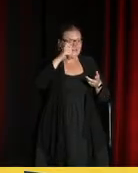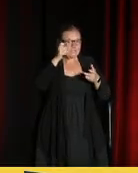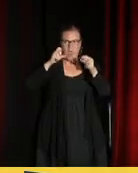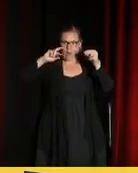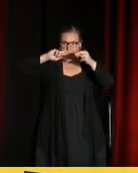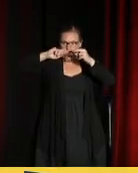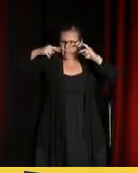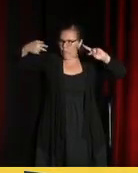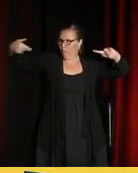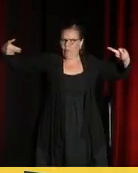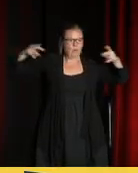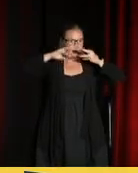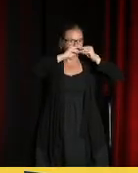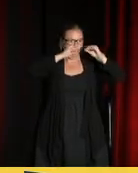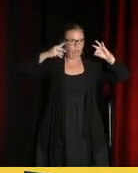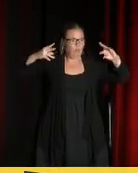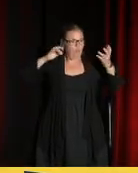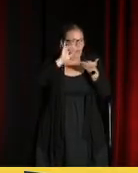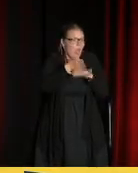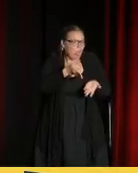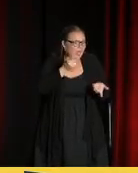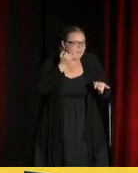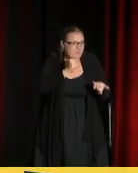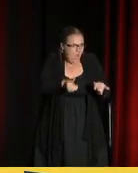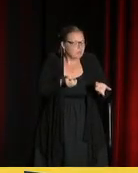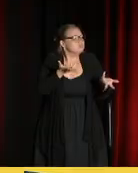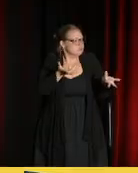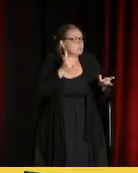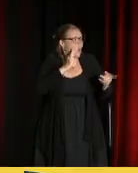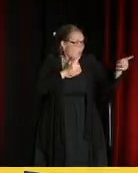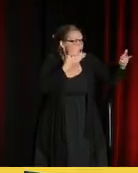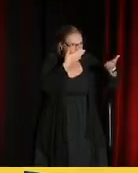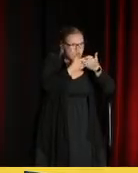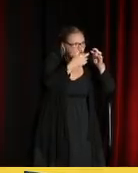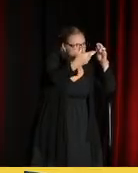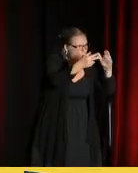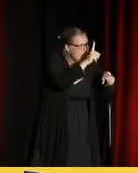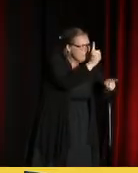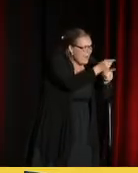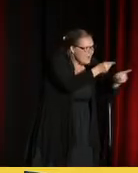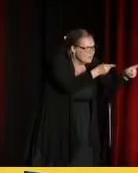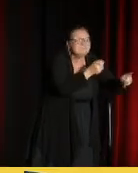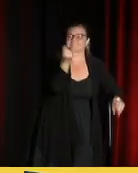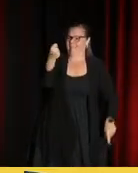Other than that, is that a pretty good rope, Nick? Oh, yeah. I'm coming to get yours.